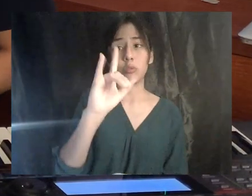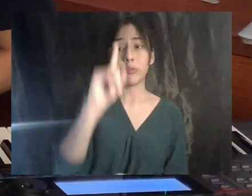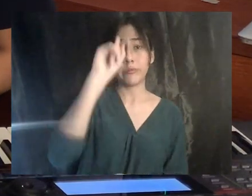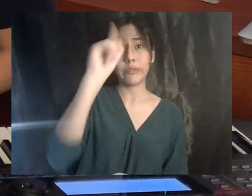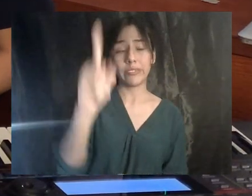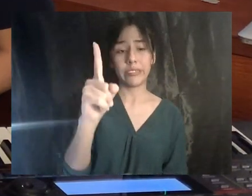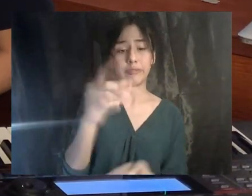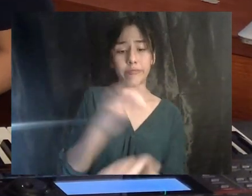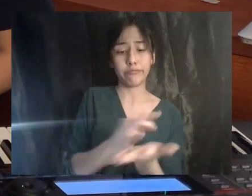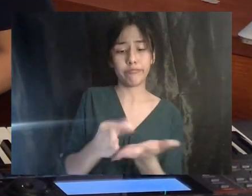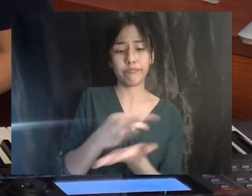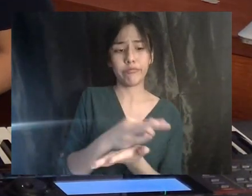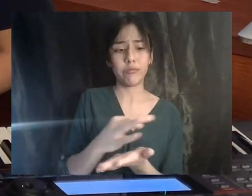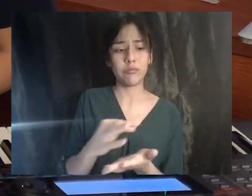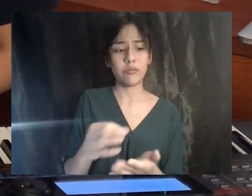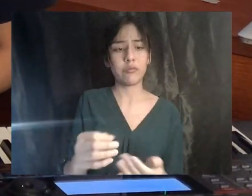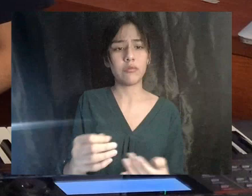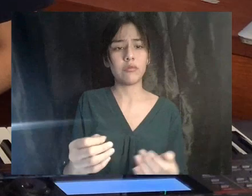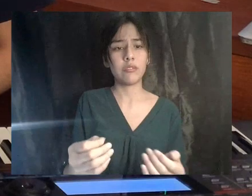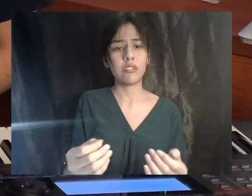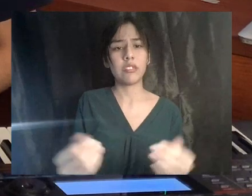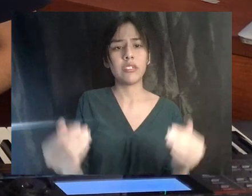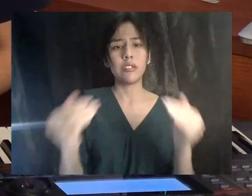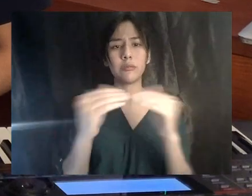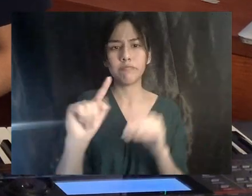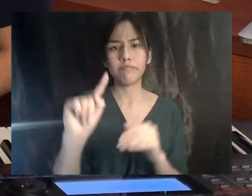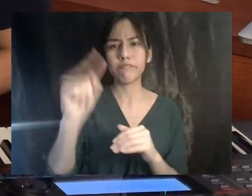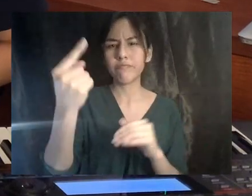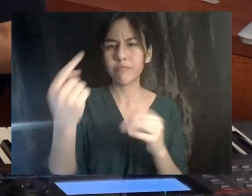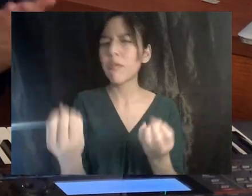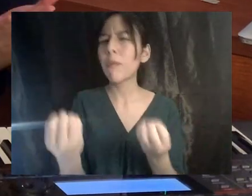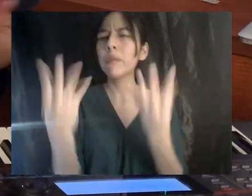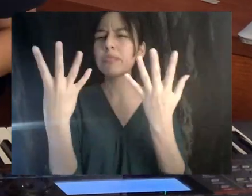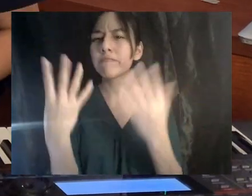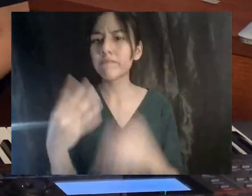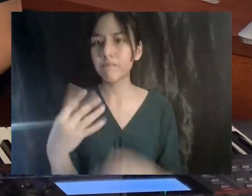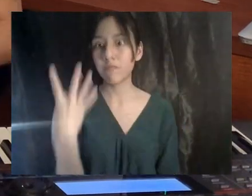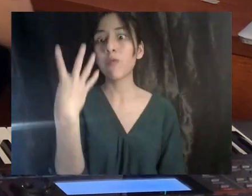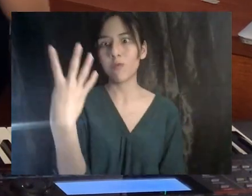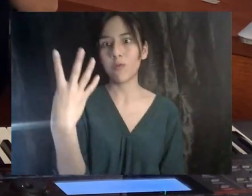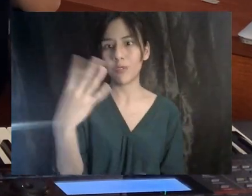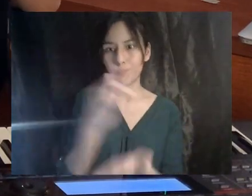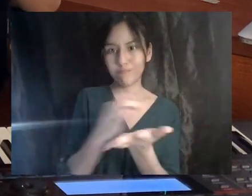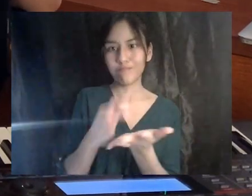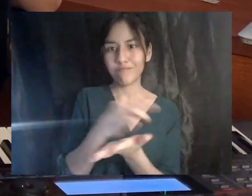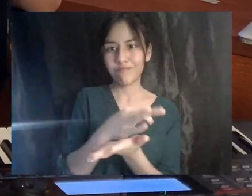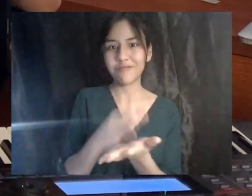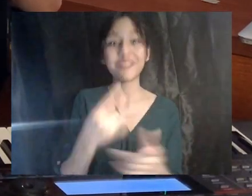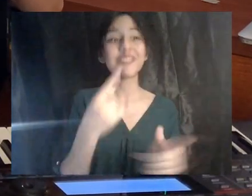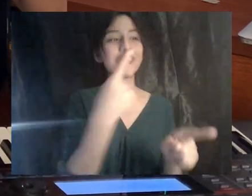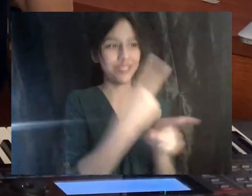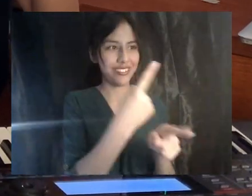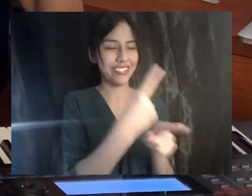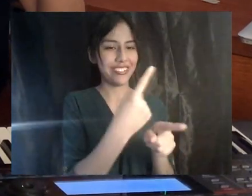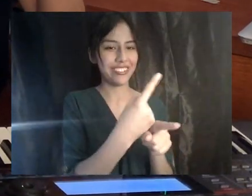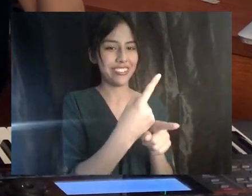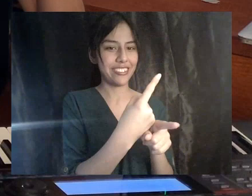whole dollar? 4. 4 quarters, exactly. So 4 quarter